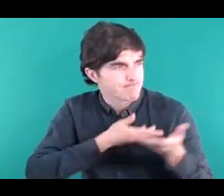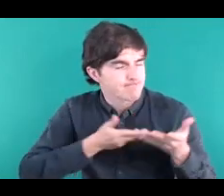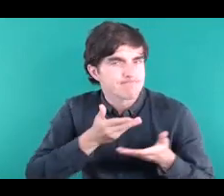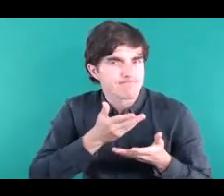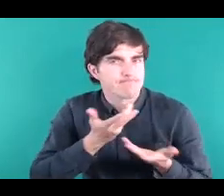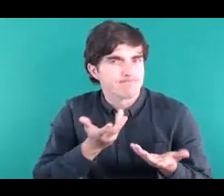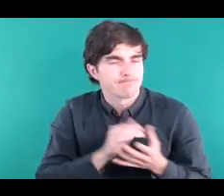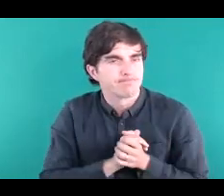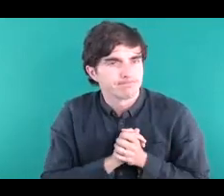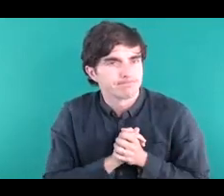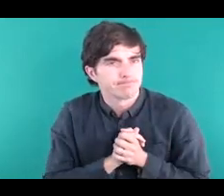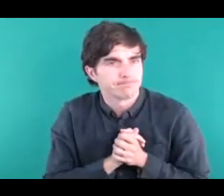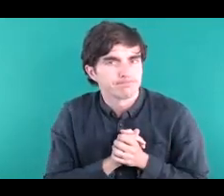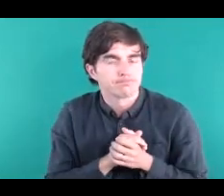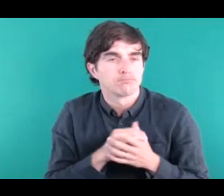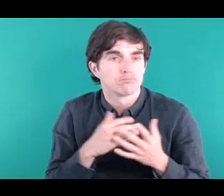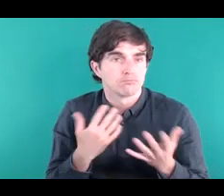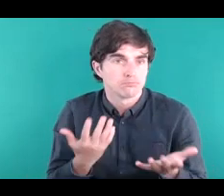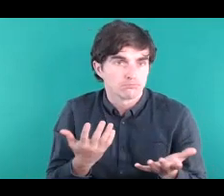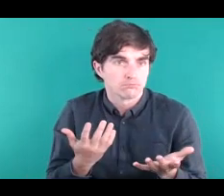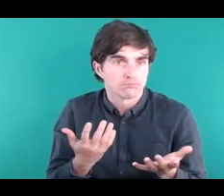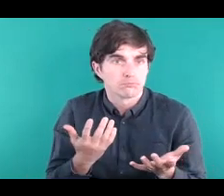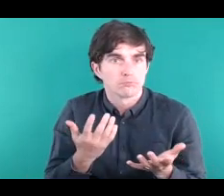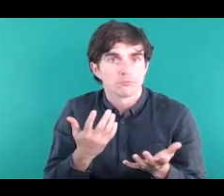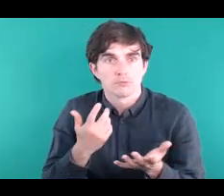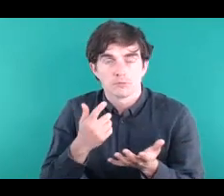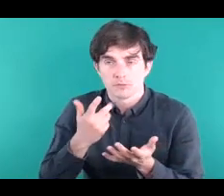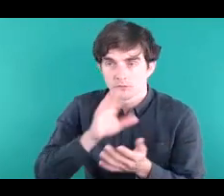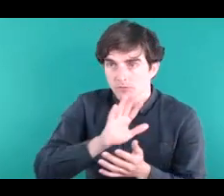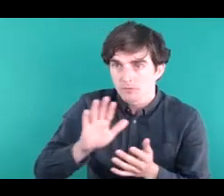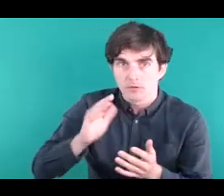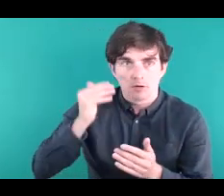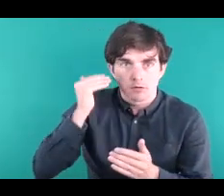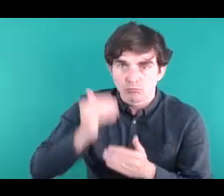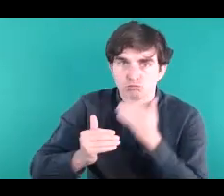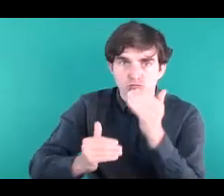adaptation of activities like that. So we really started with